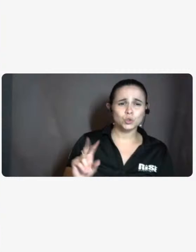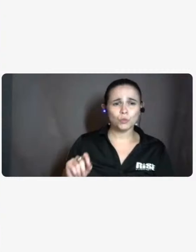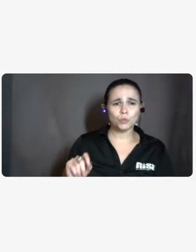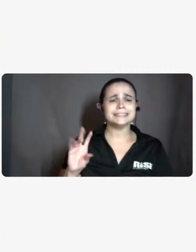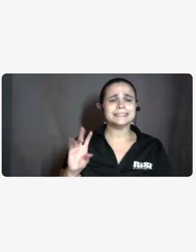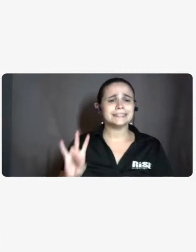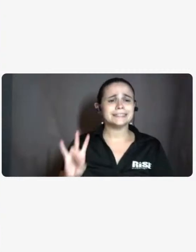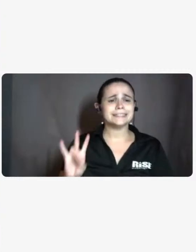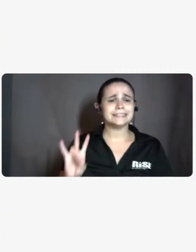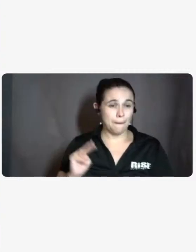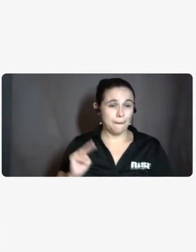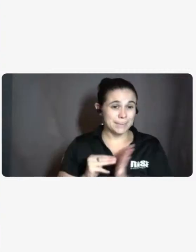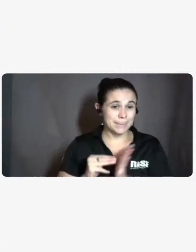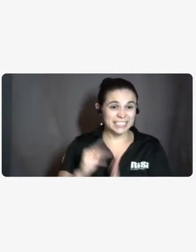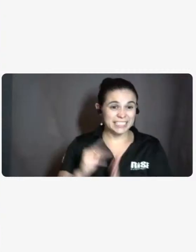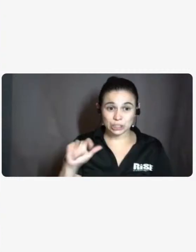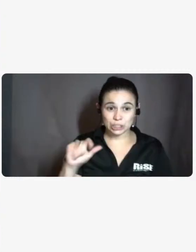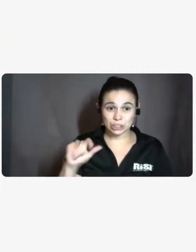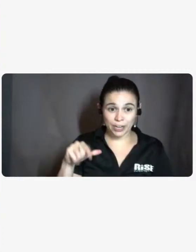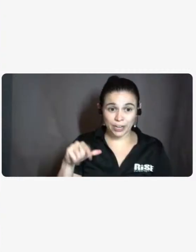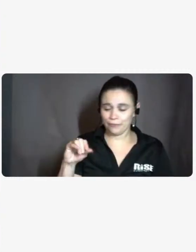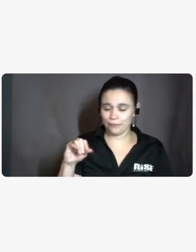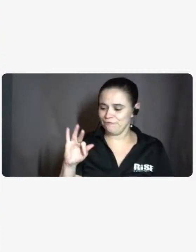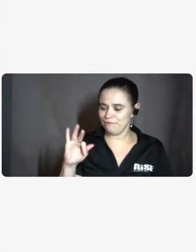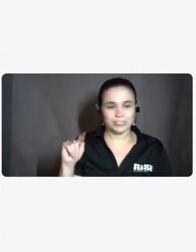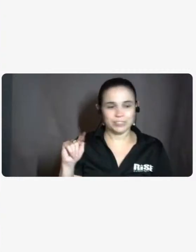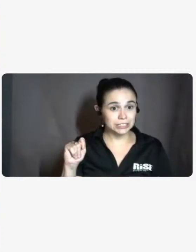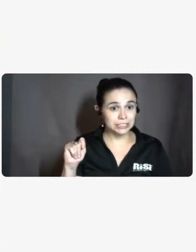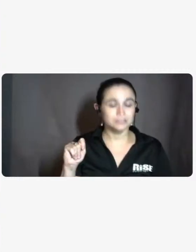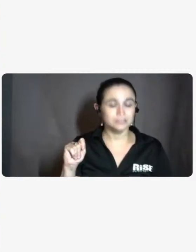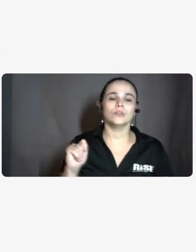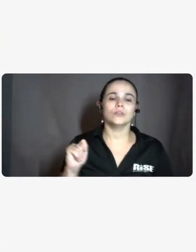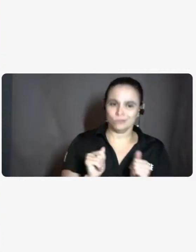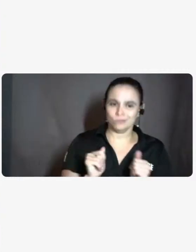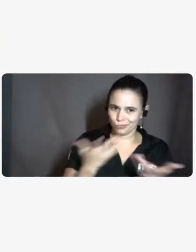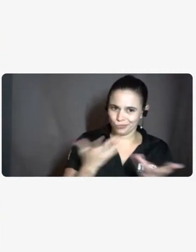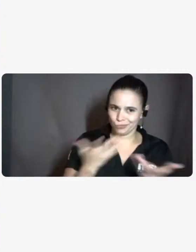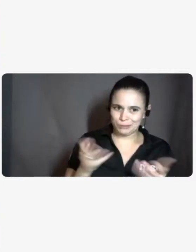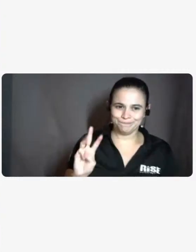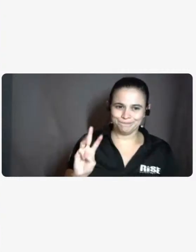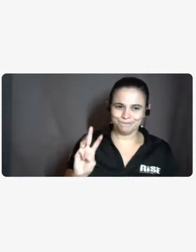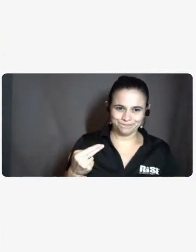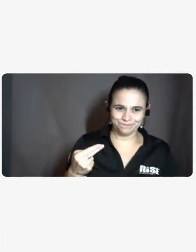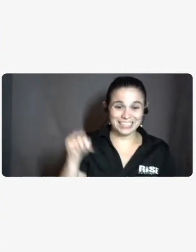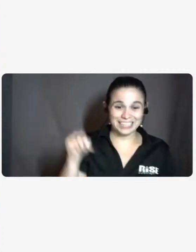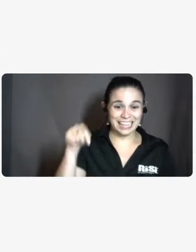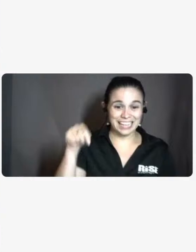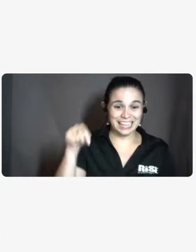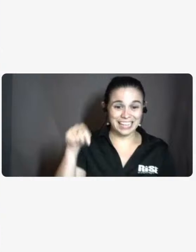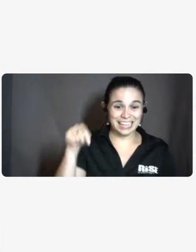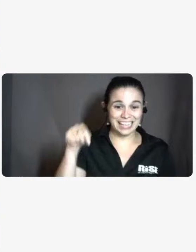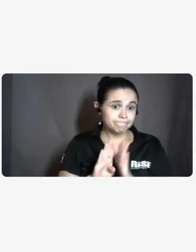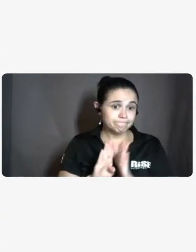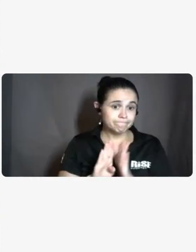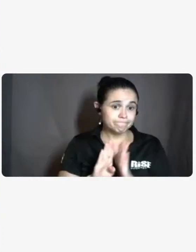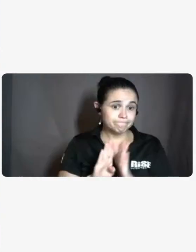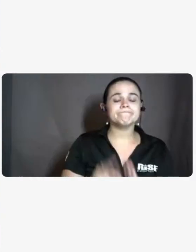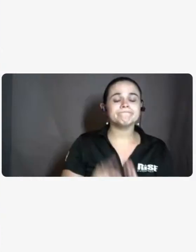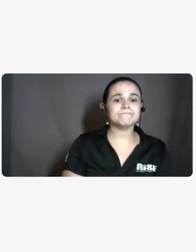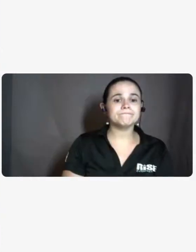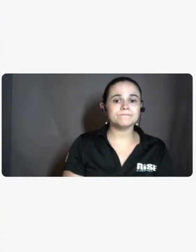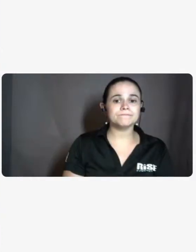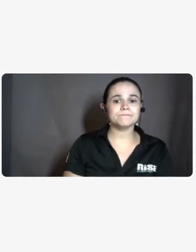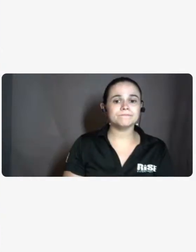And this development is going to happen once